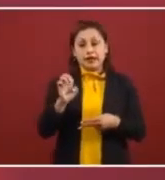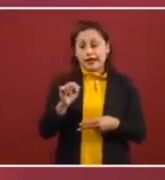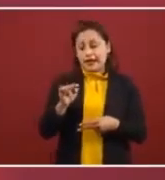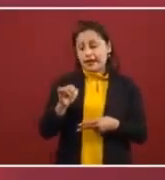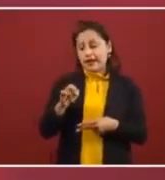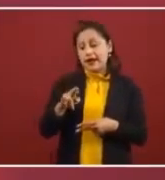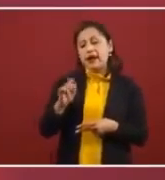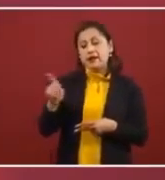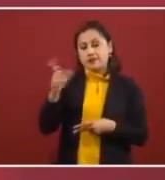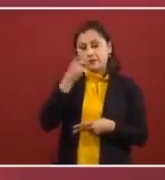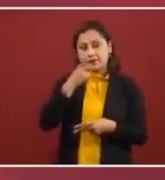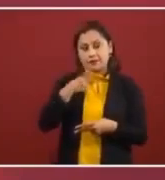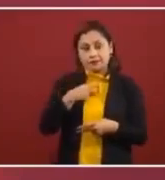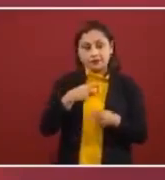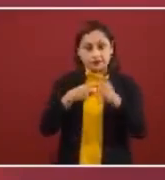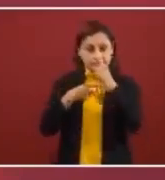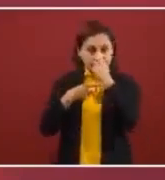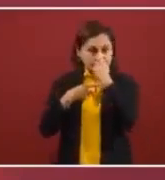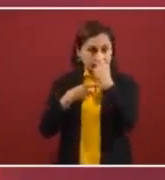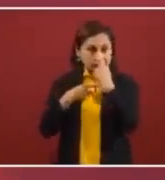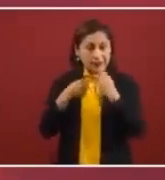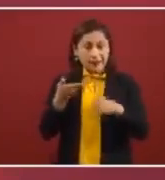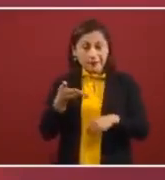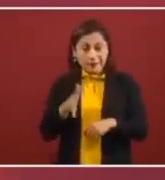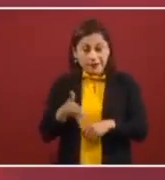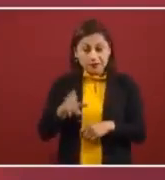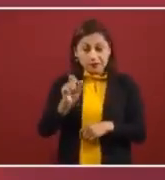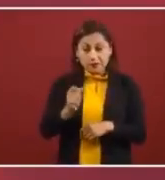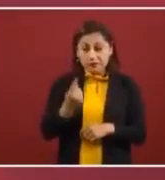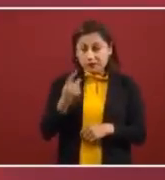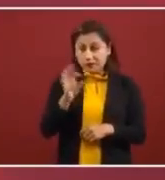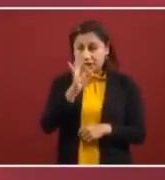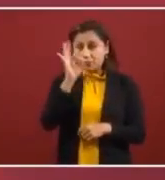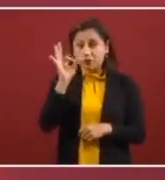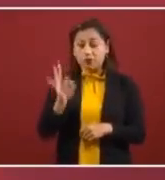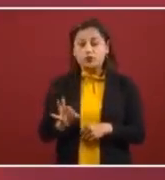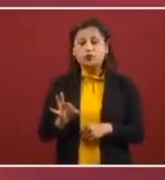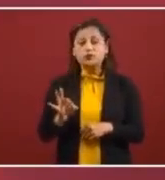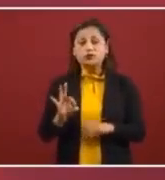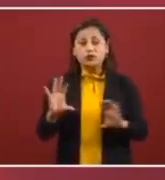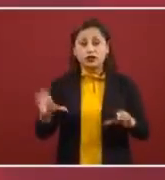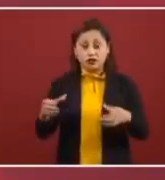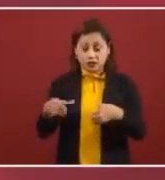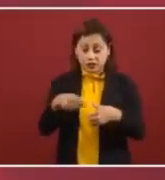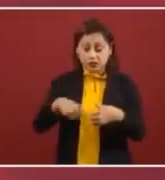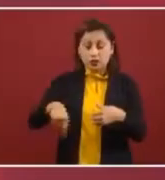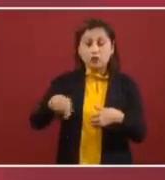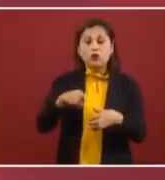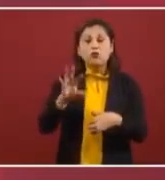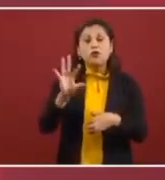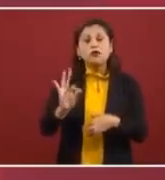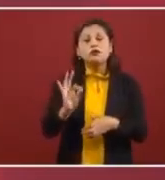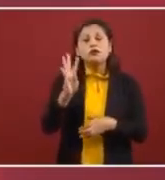And the other thing is, we have 21% of the